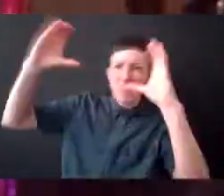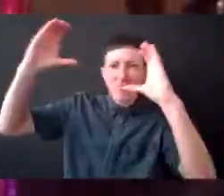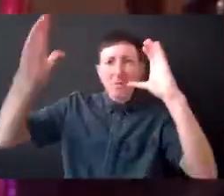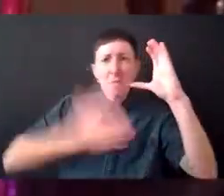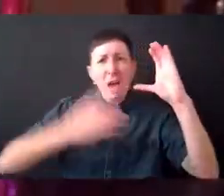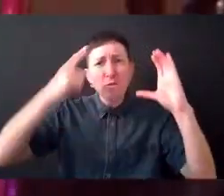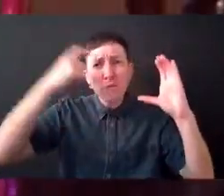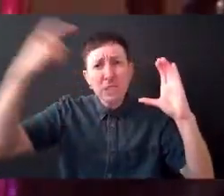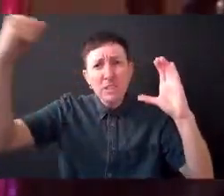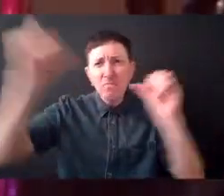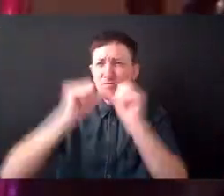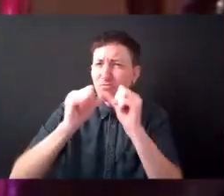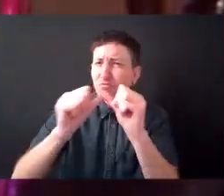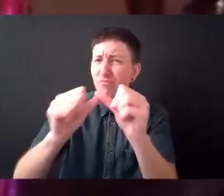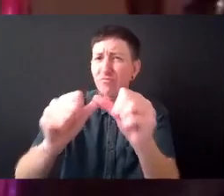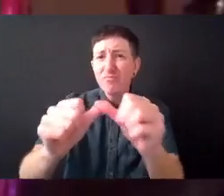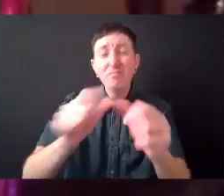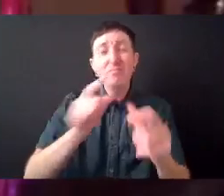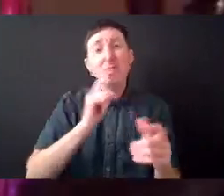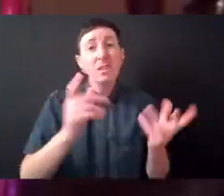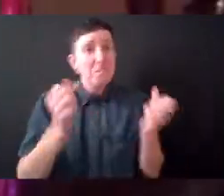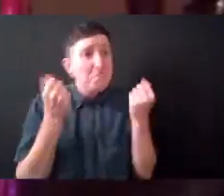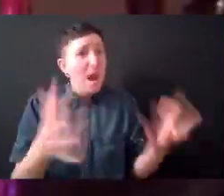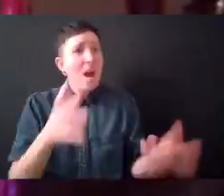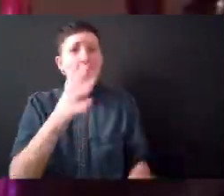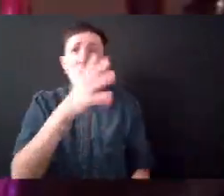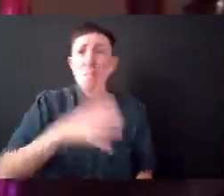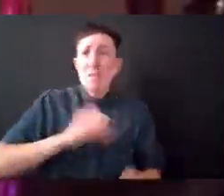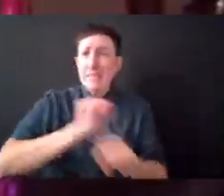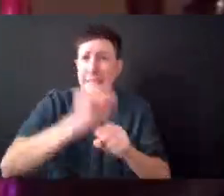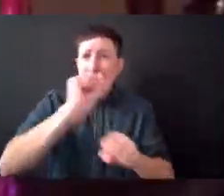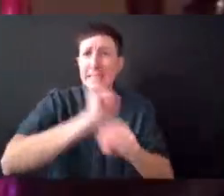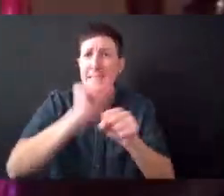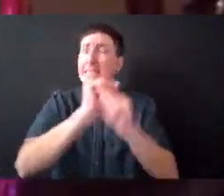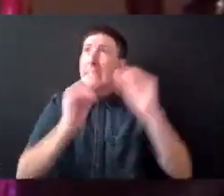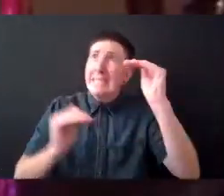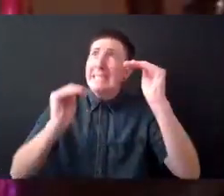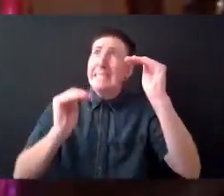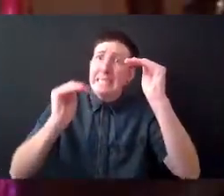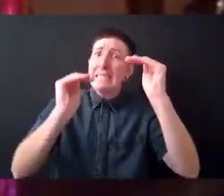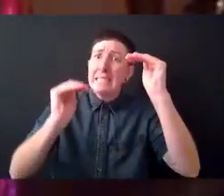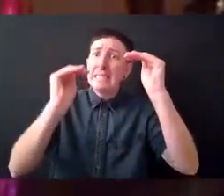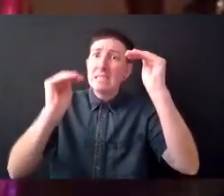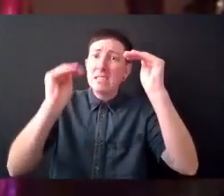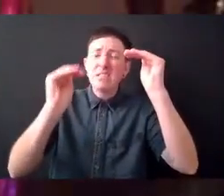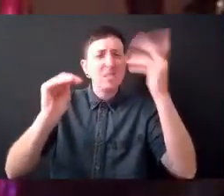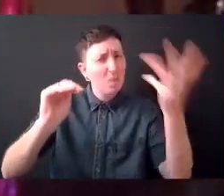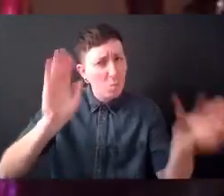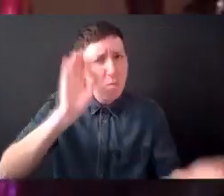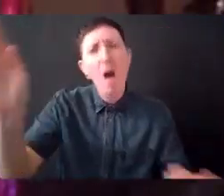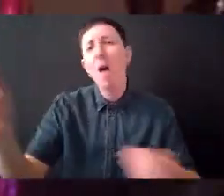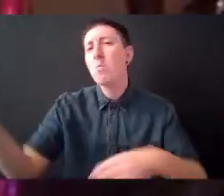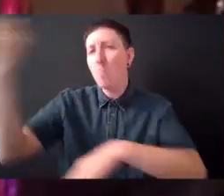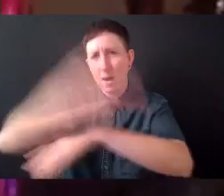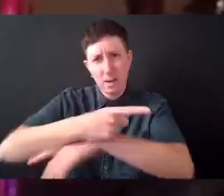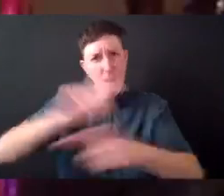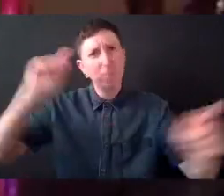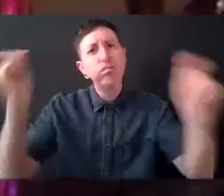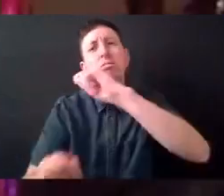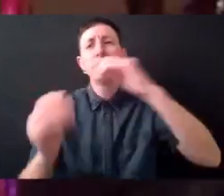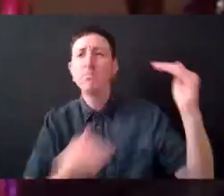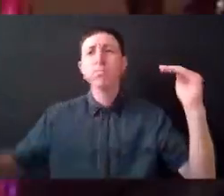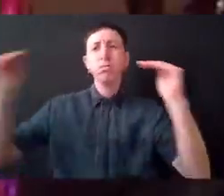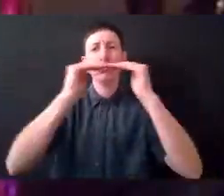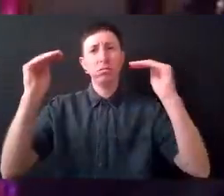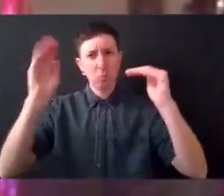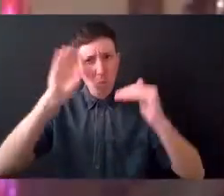I'll say vote with a lot of your friends, but for the day your ship will come in and the tide's gonna turn and it's all gonna roll your